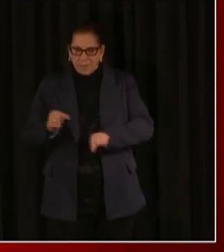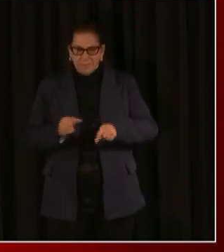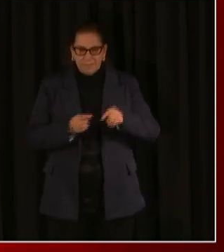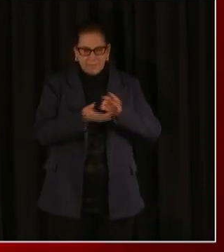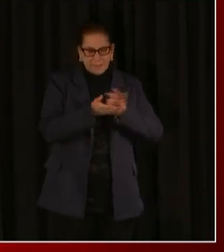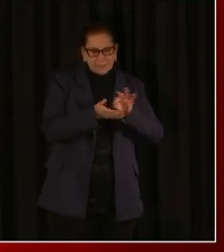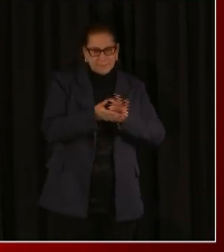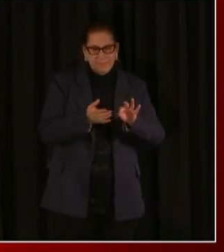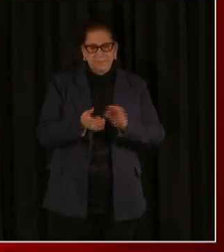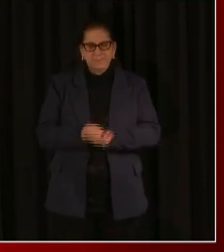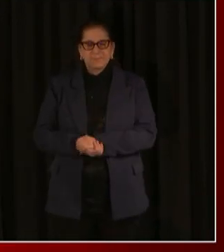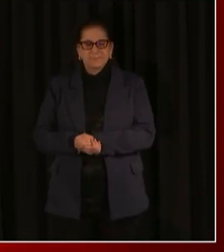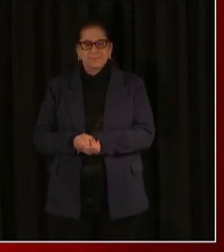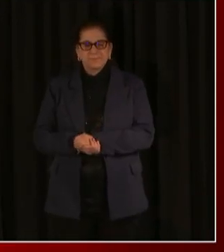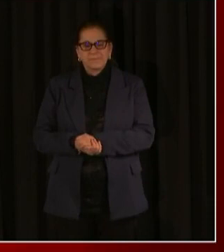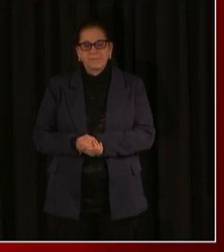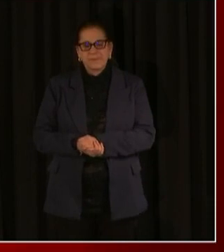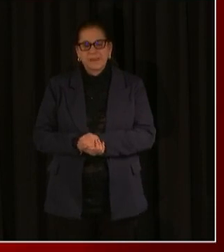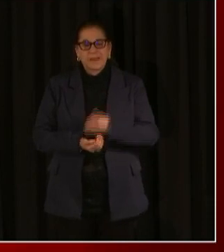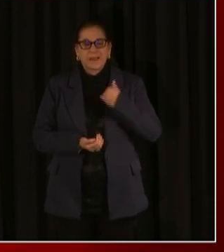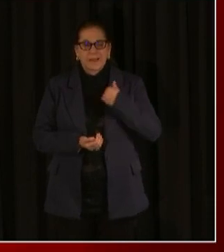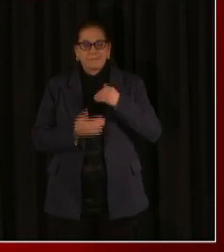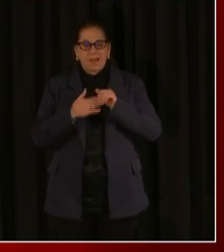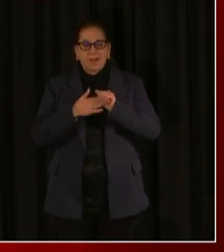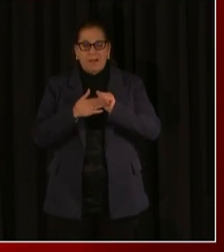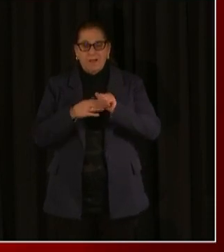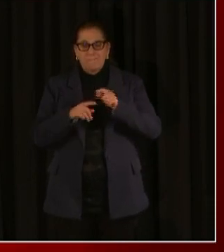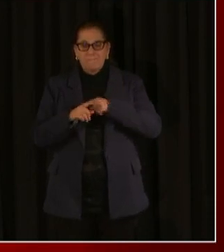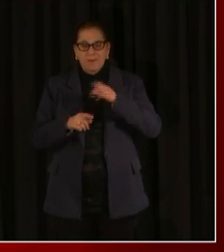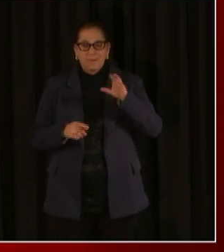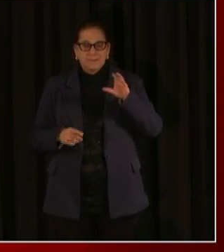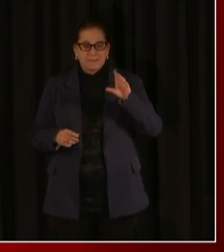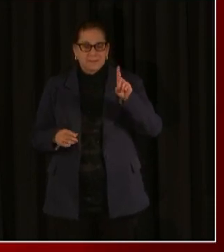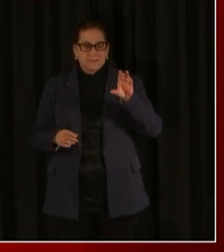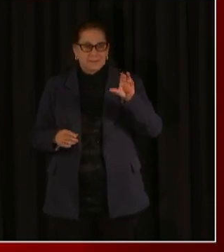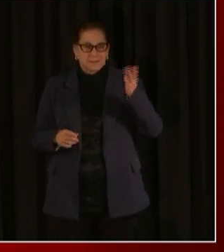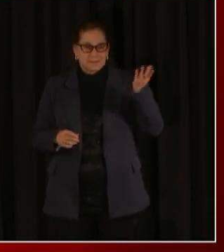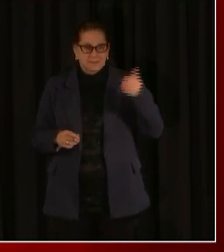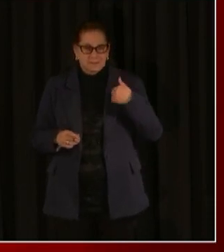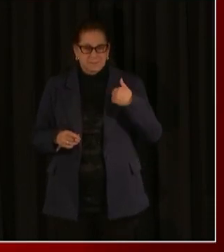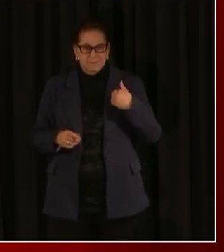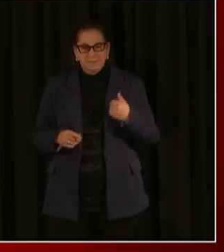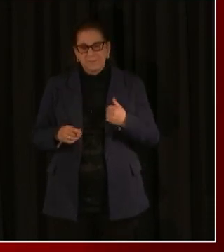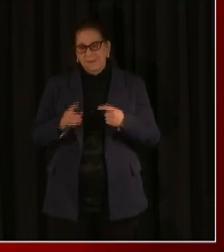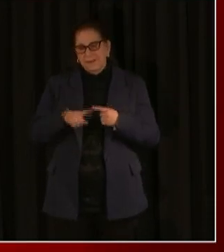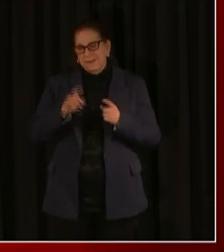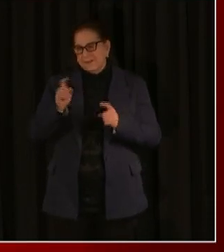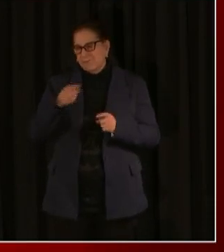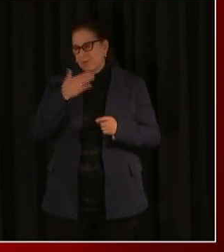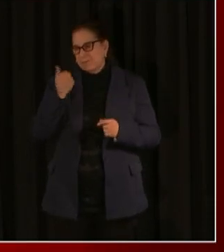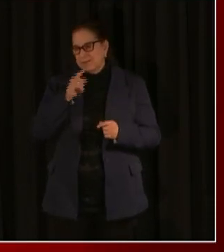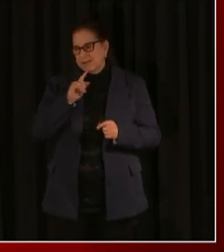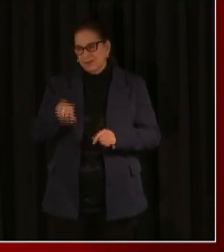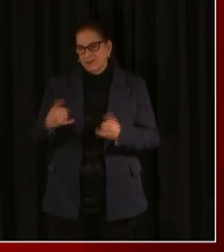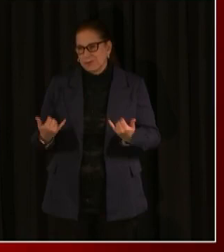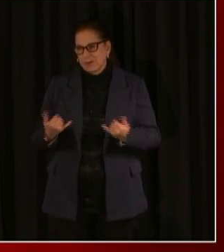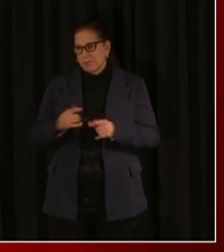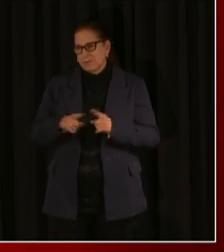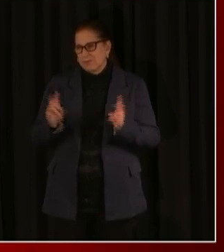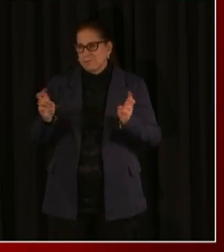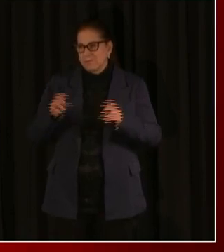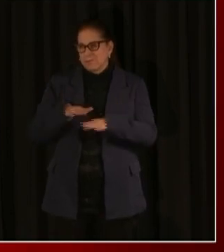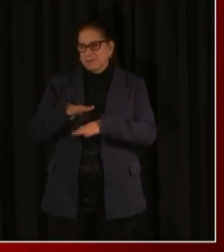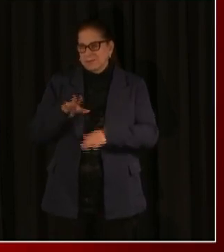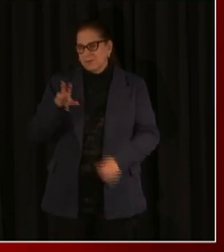seeking guidance on that to be able to provide a better answer. But for the immediate need, no one is being turned